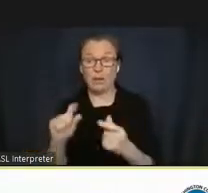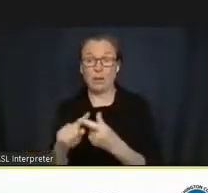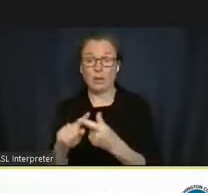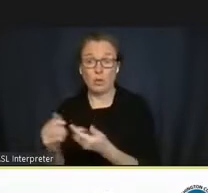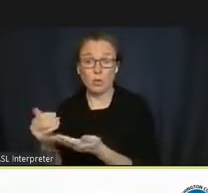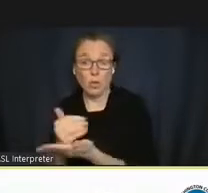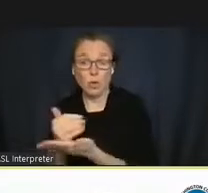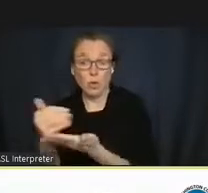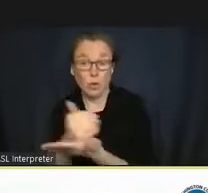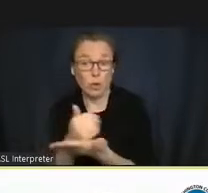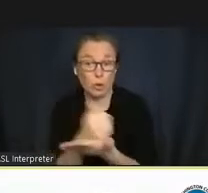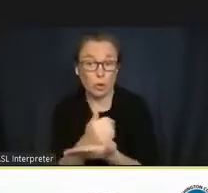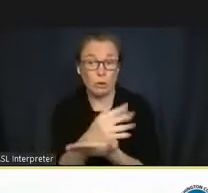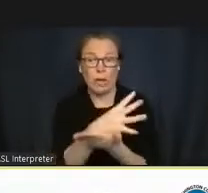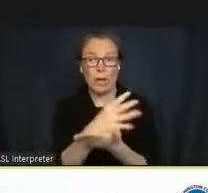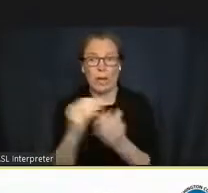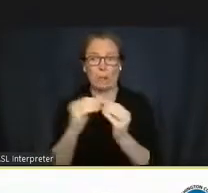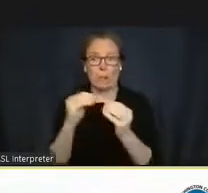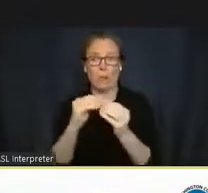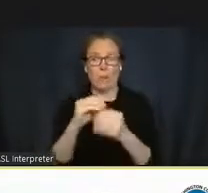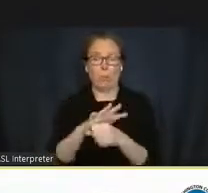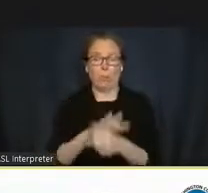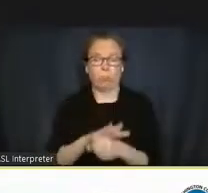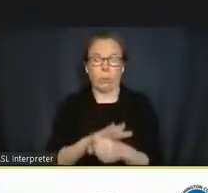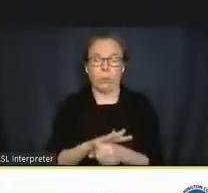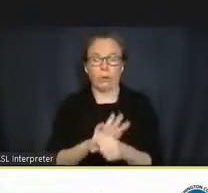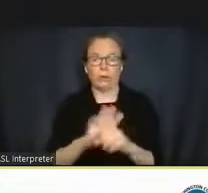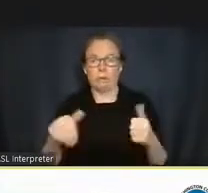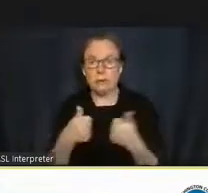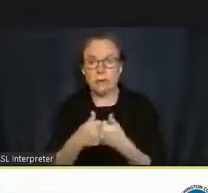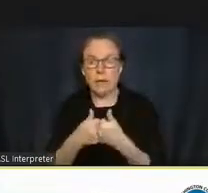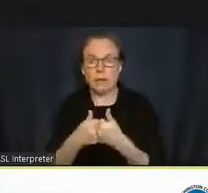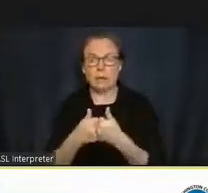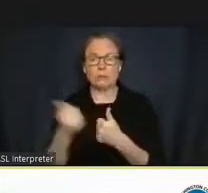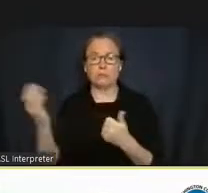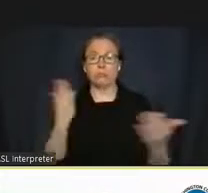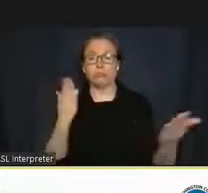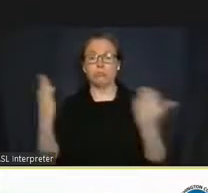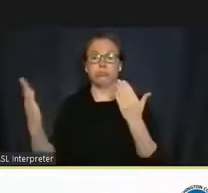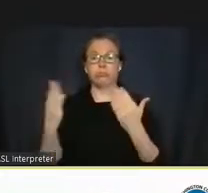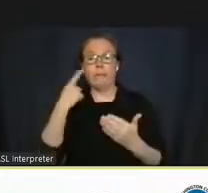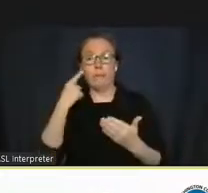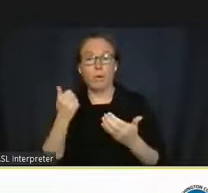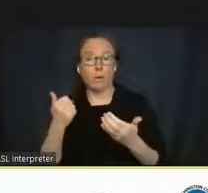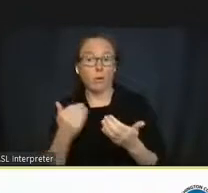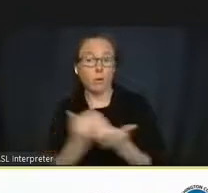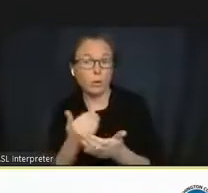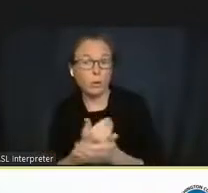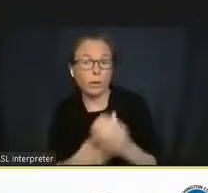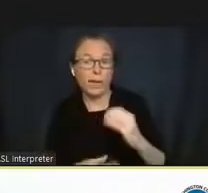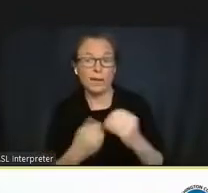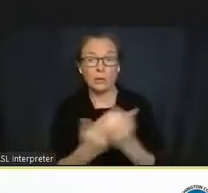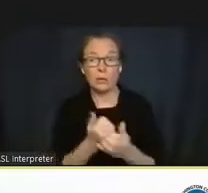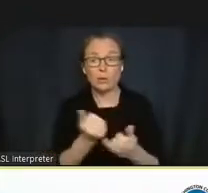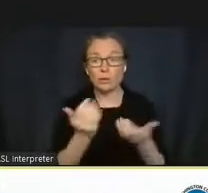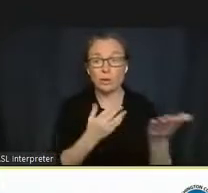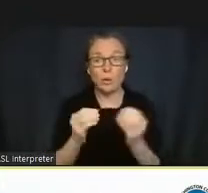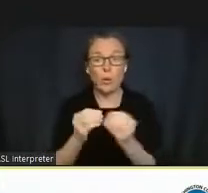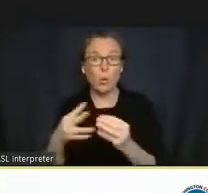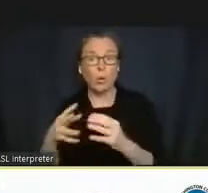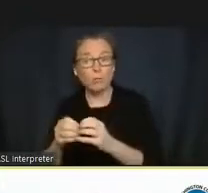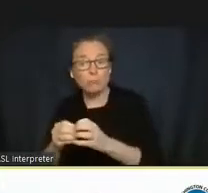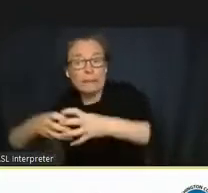is facing increased pressures for new and expanded services, many of